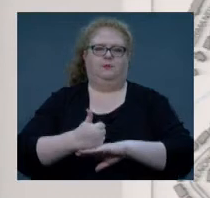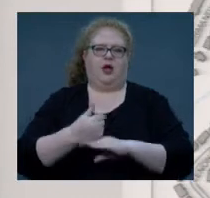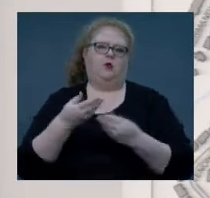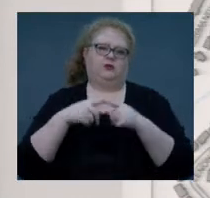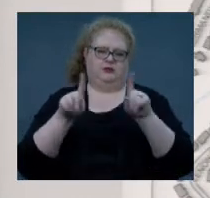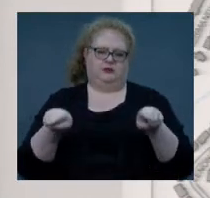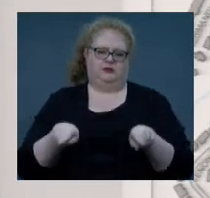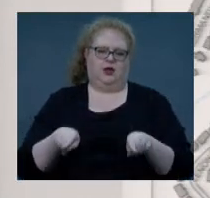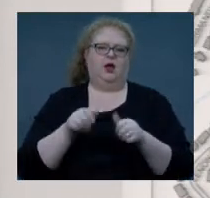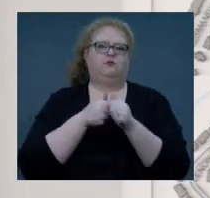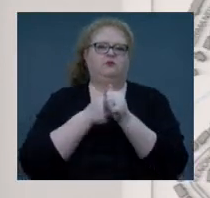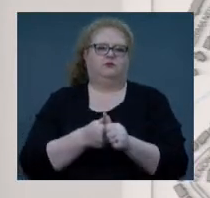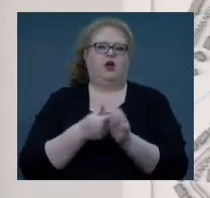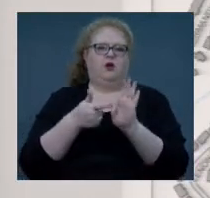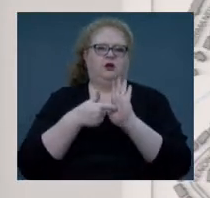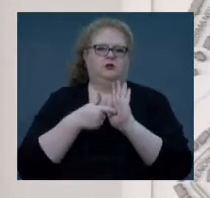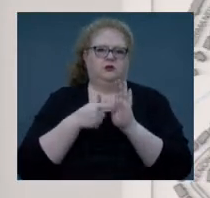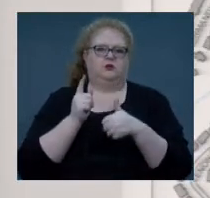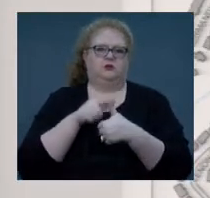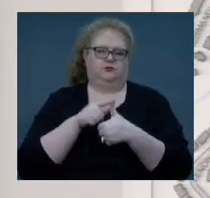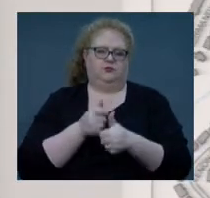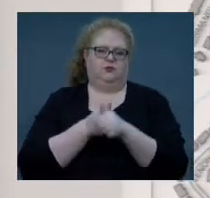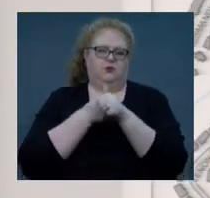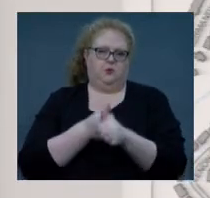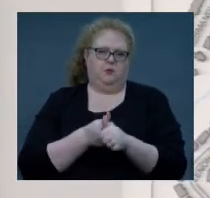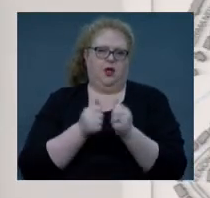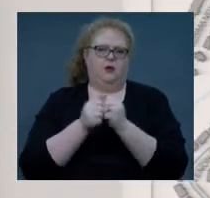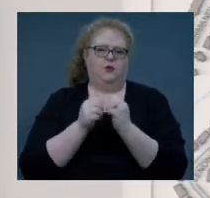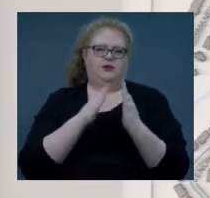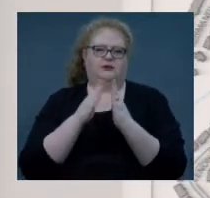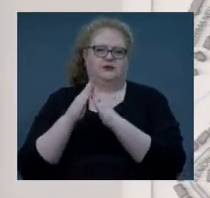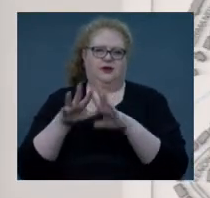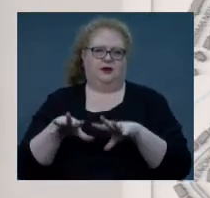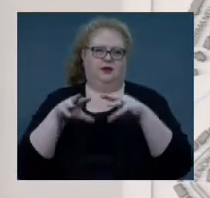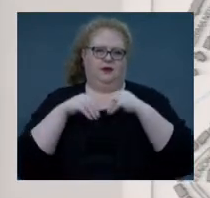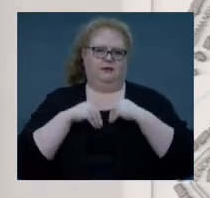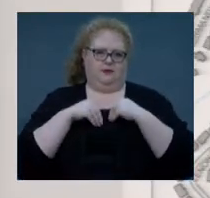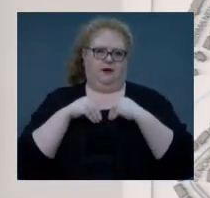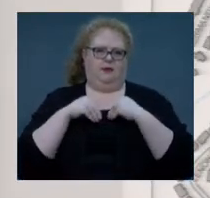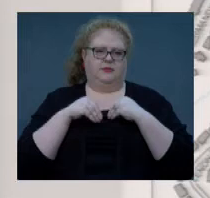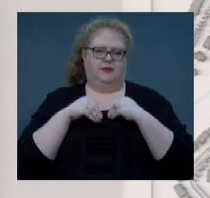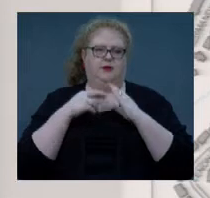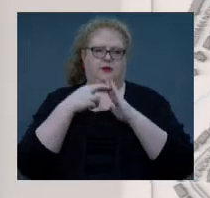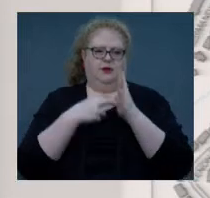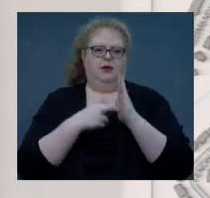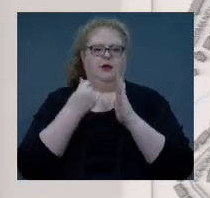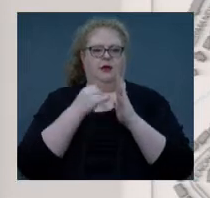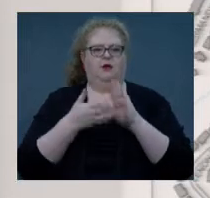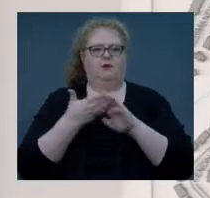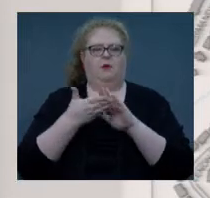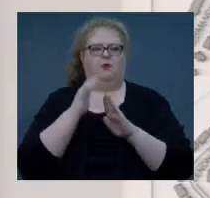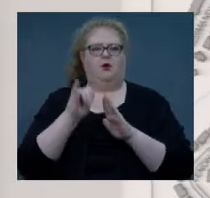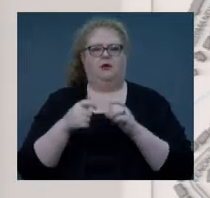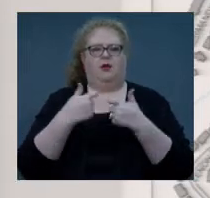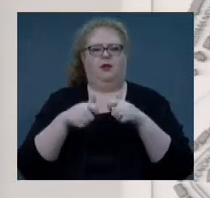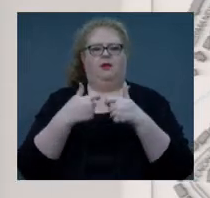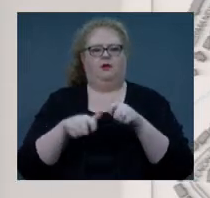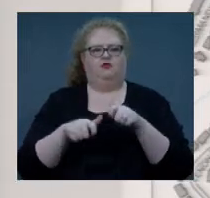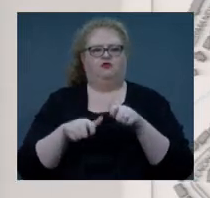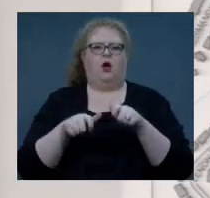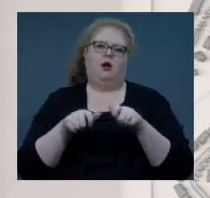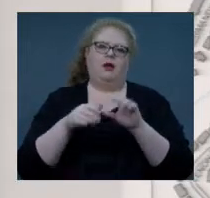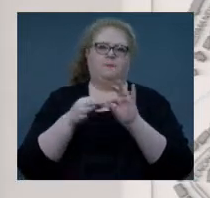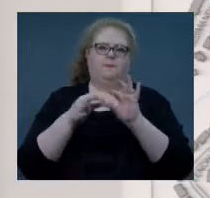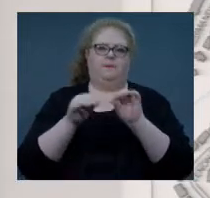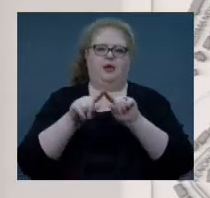following conditions. Condition 1, compliance with the city-adopted guidelines for operation of an electronic